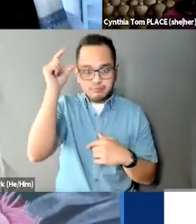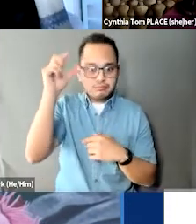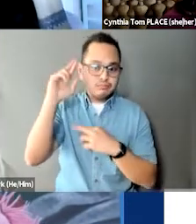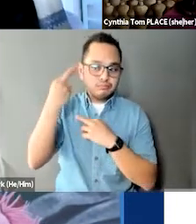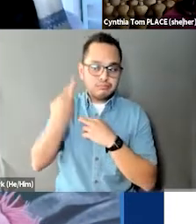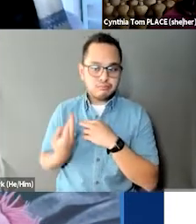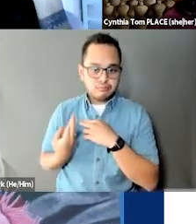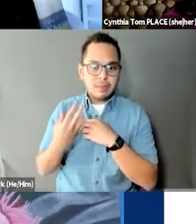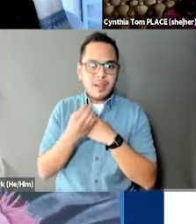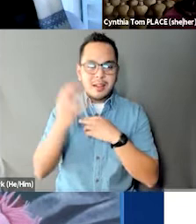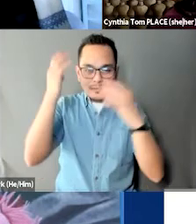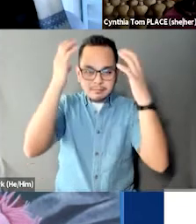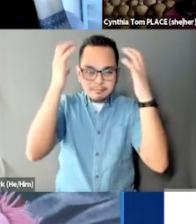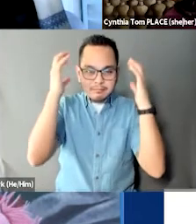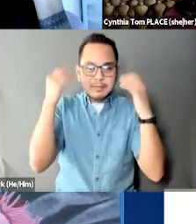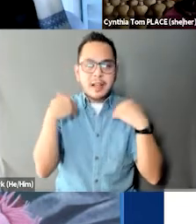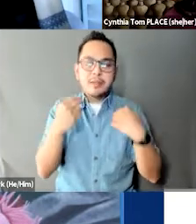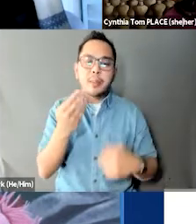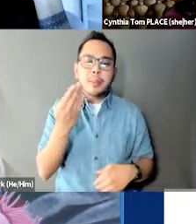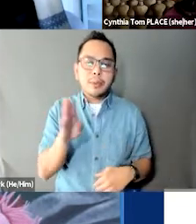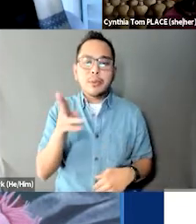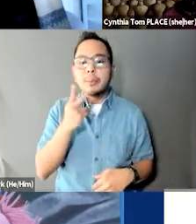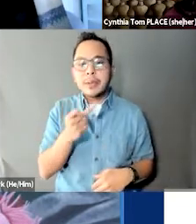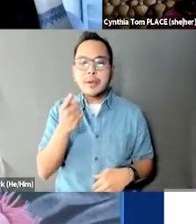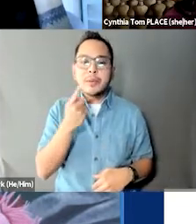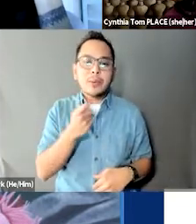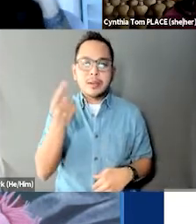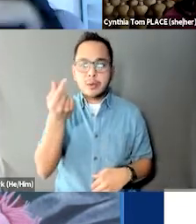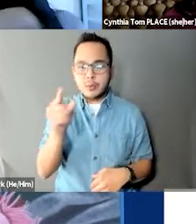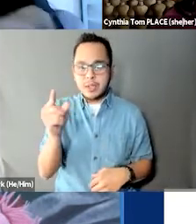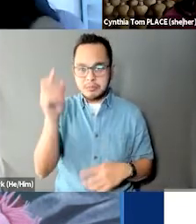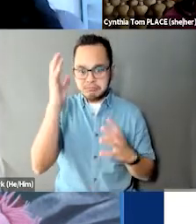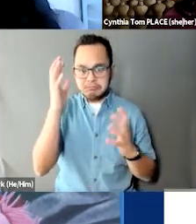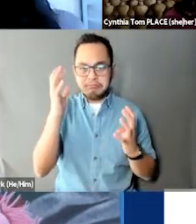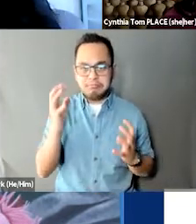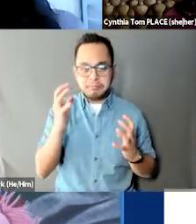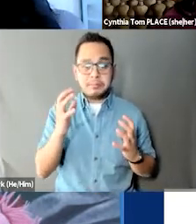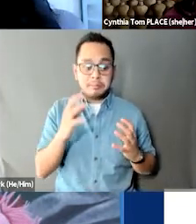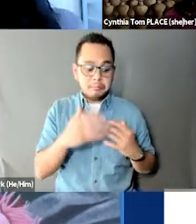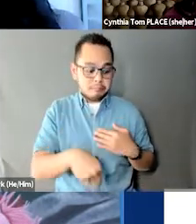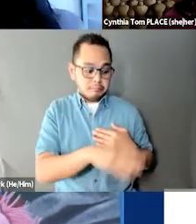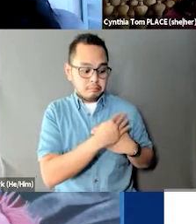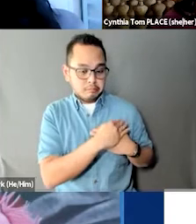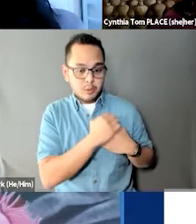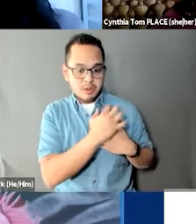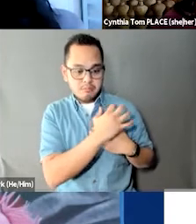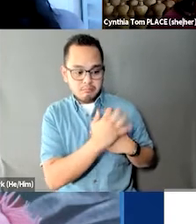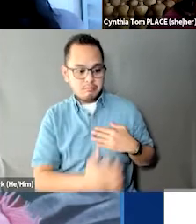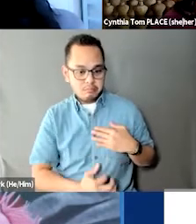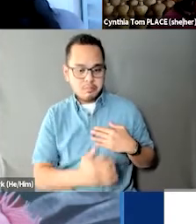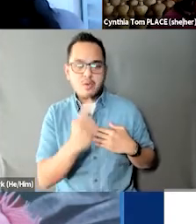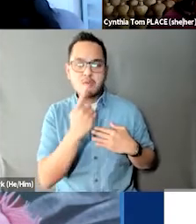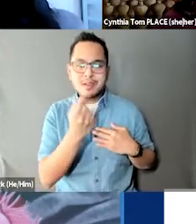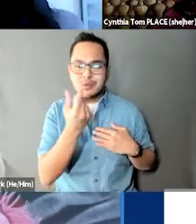head, she wears a crown of blue, pink, red, and green yarn. A blanket is draped over her body with stripes of red and green decorated